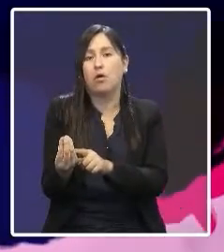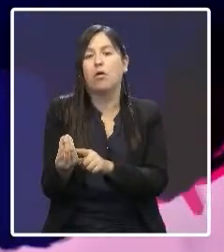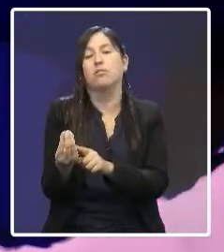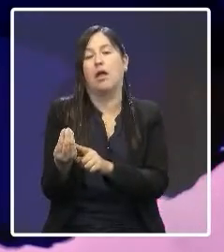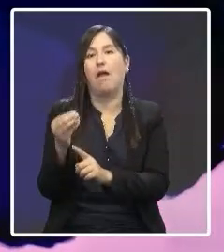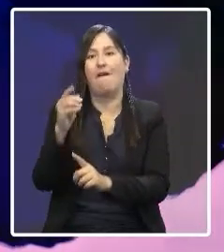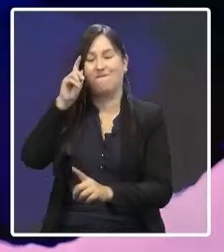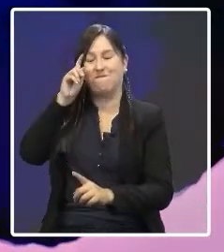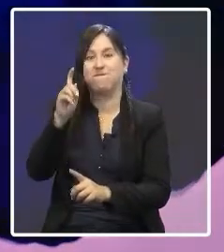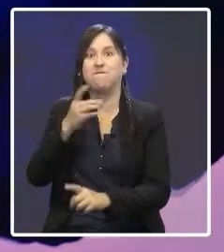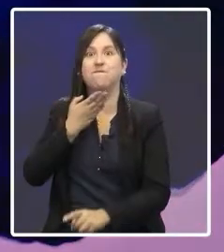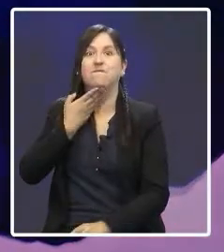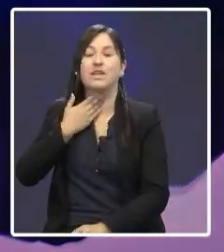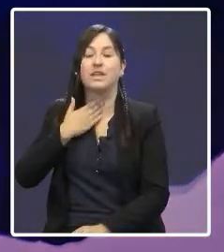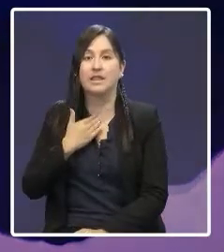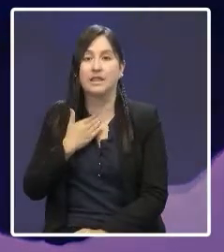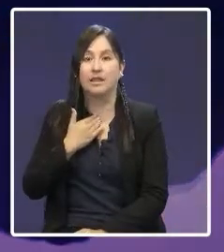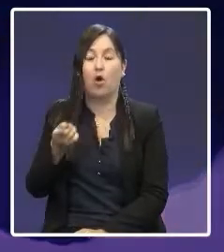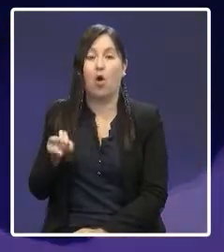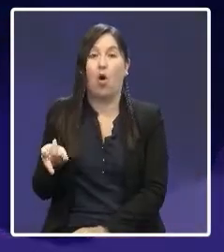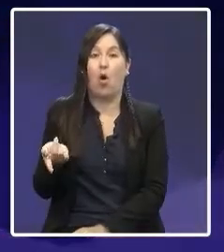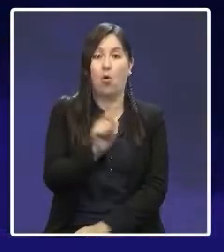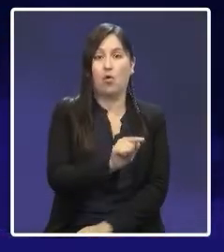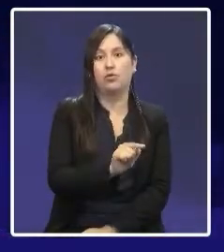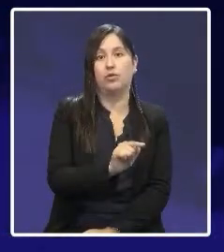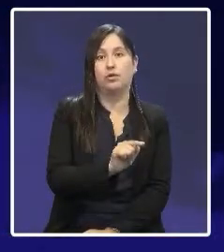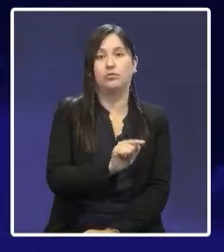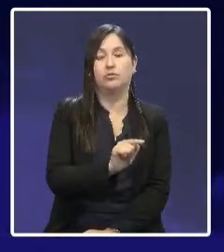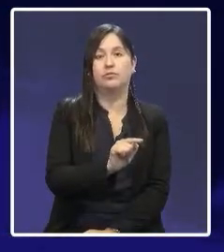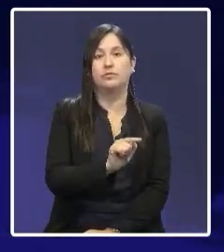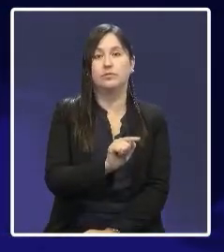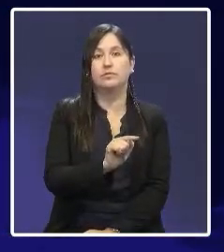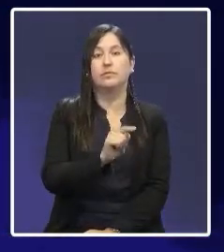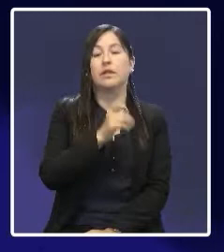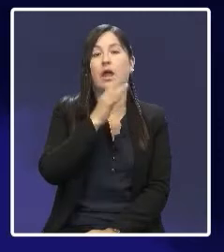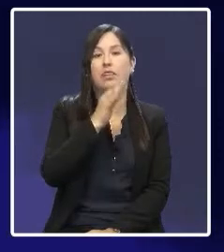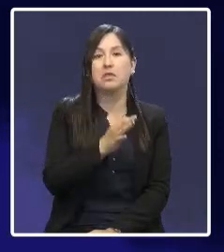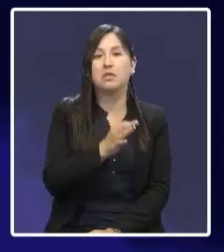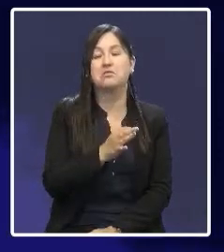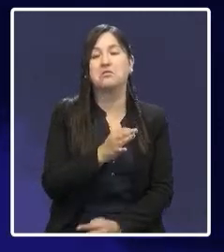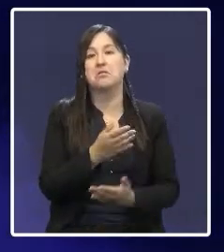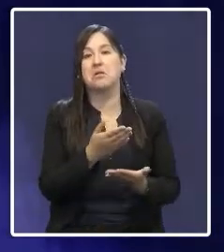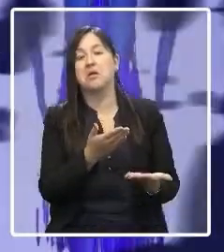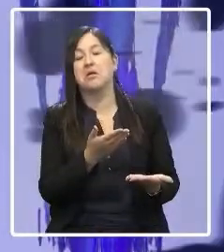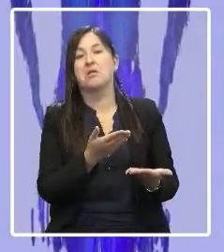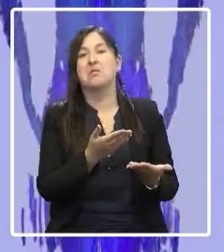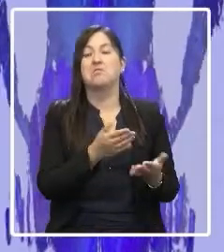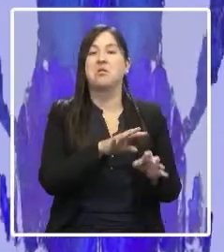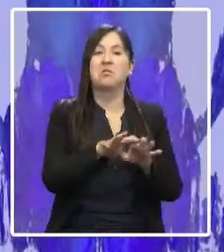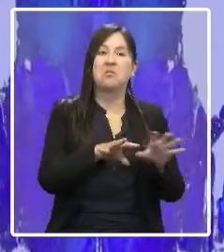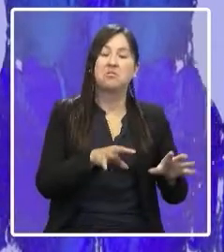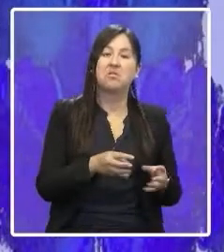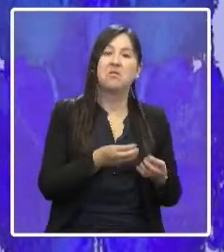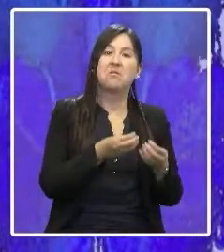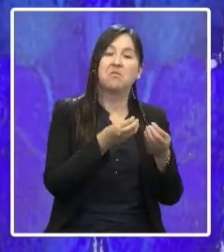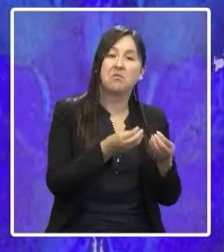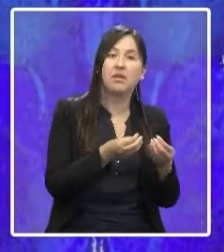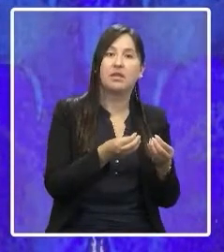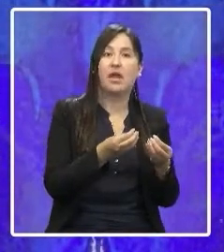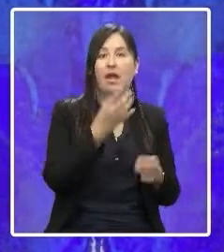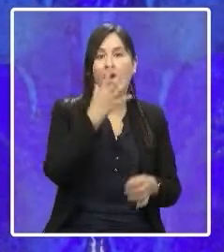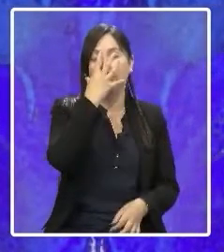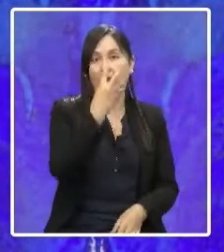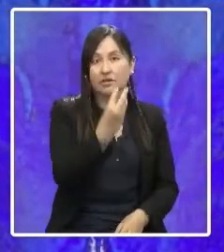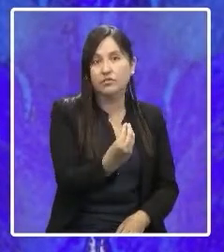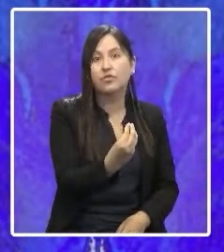about anonymity, convenience, and escape. And this model says that the attractions of being online are the fact that people are